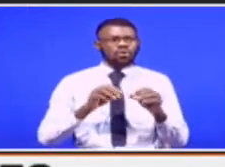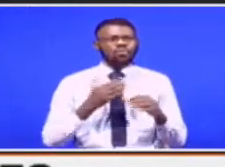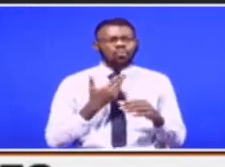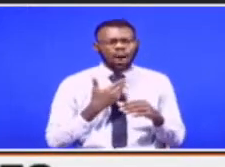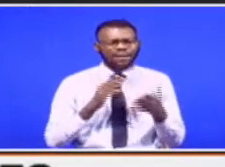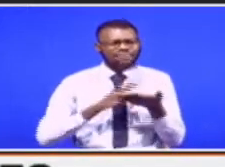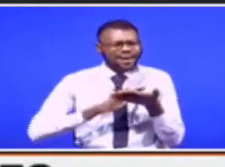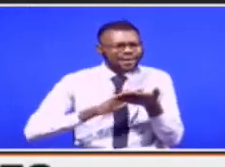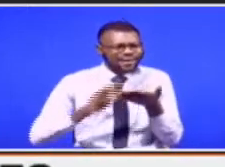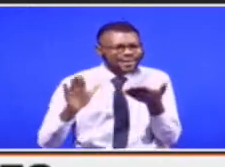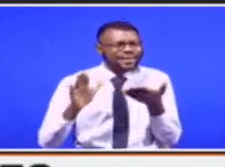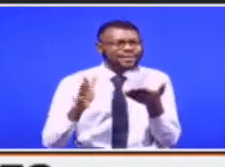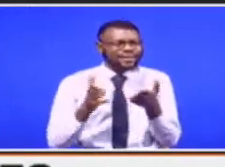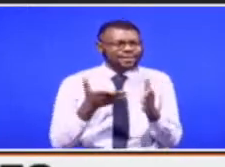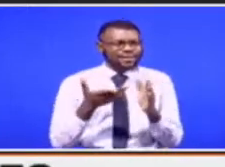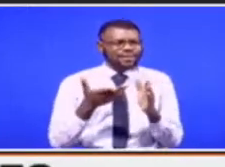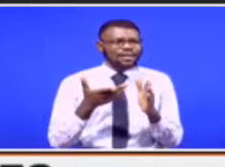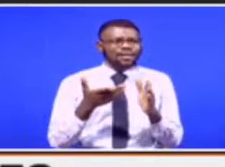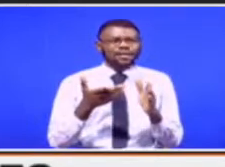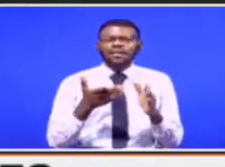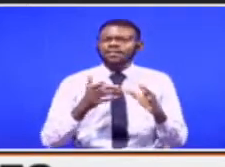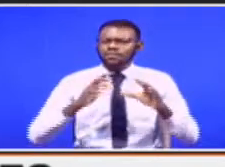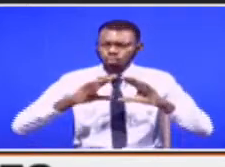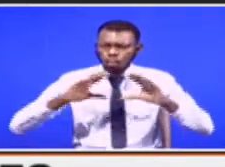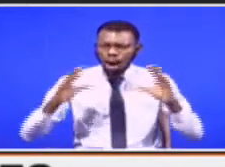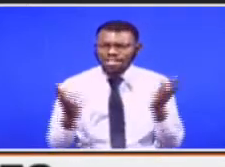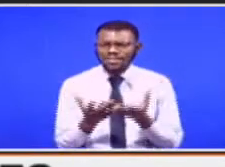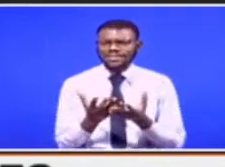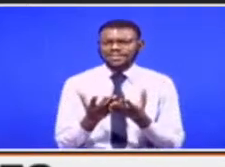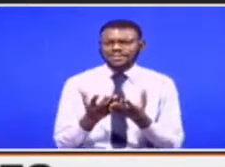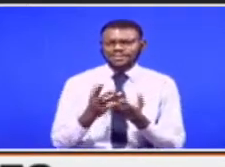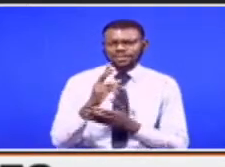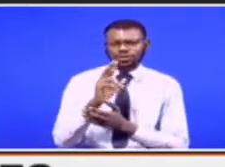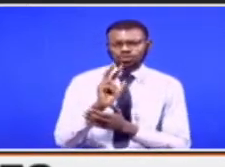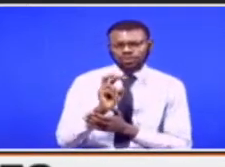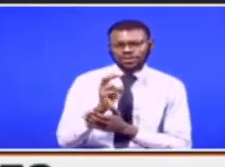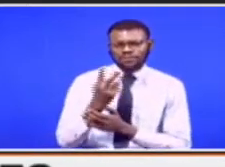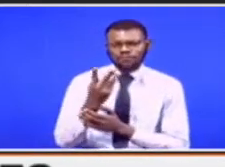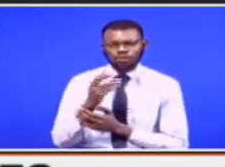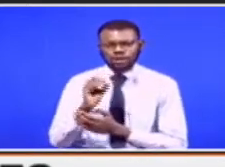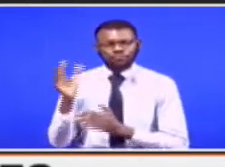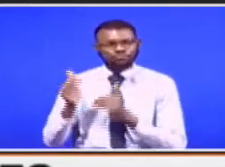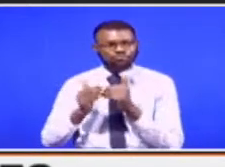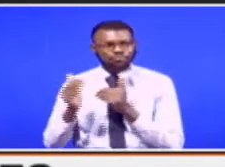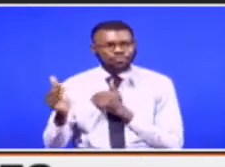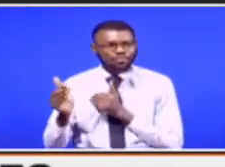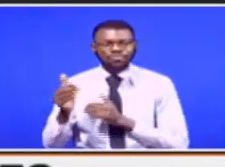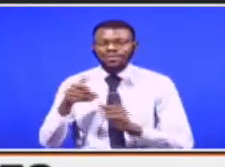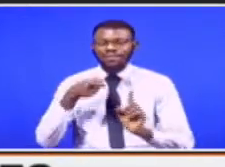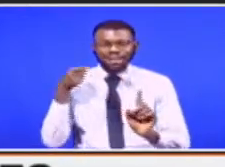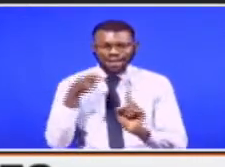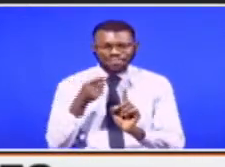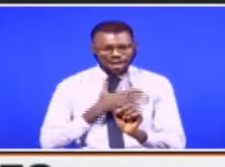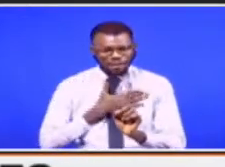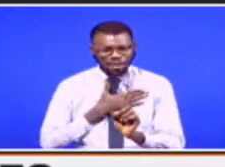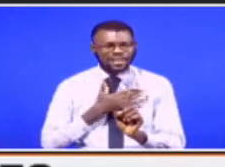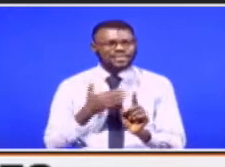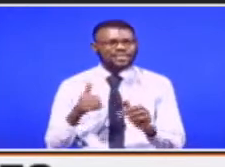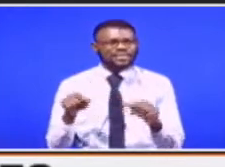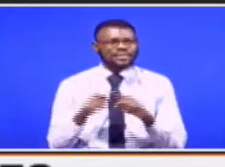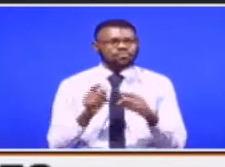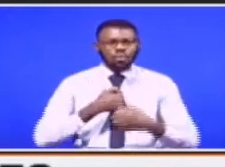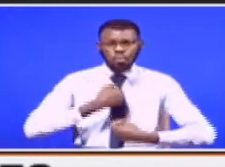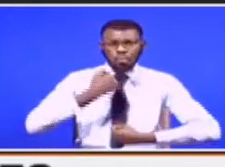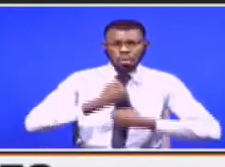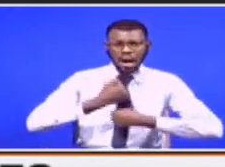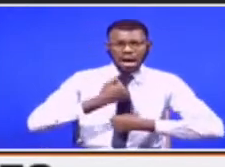platform in the world or on earth by 2040. And that is our ambition. And we cannot do